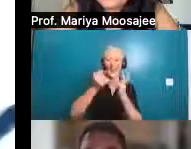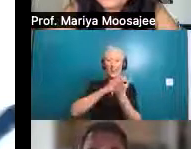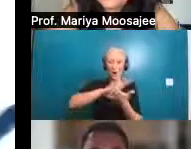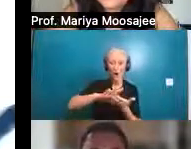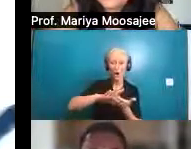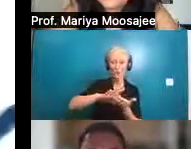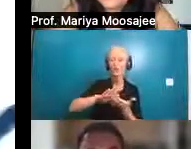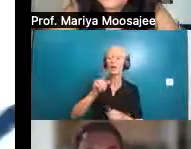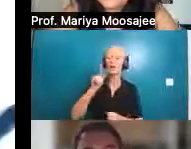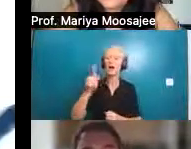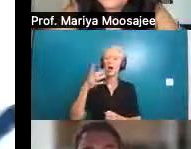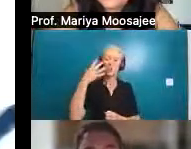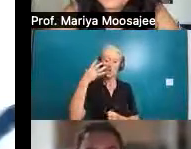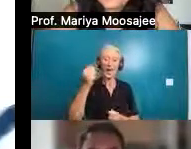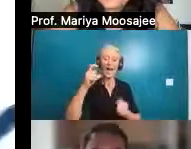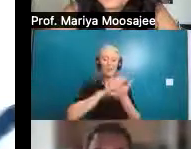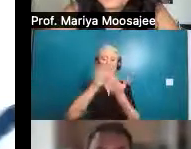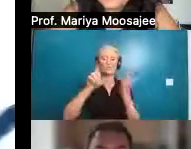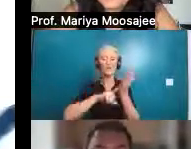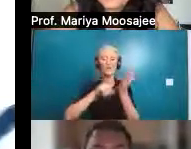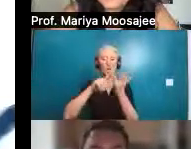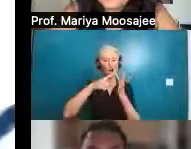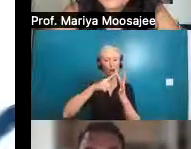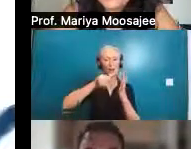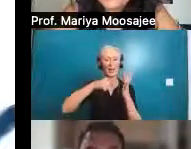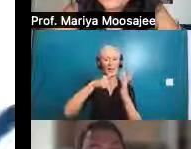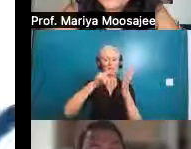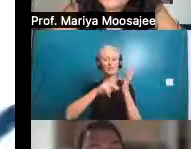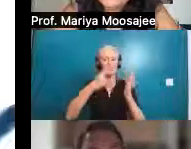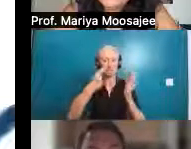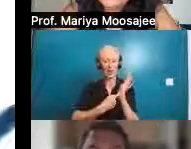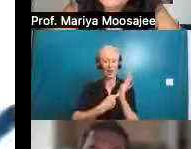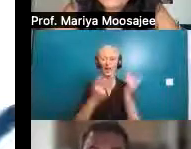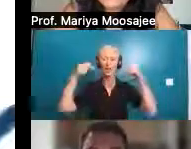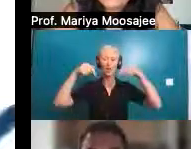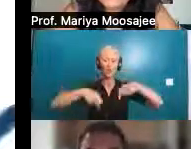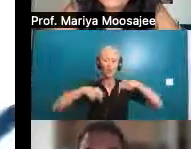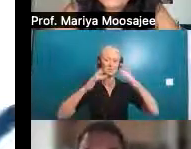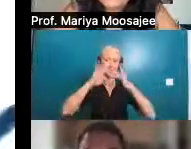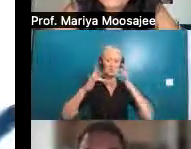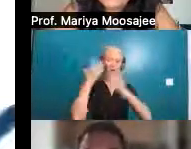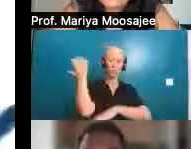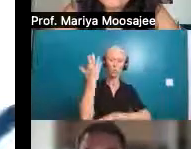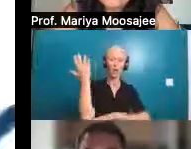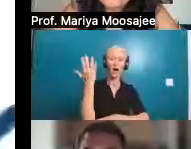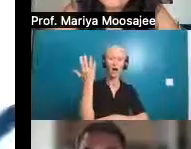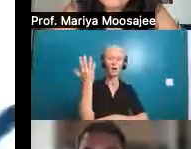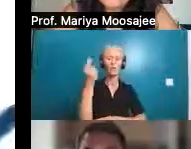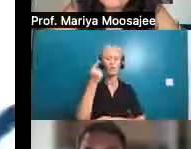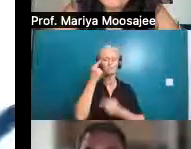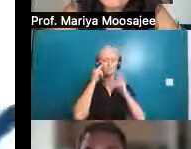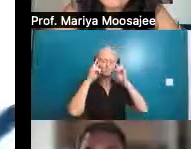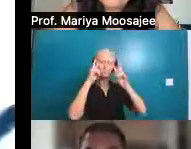and Kate Arkle from Retina UK. This webinar will look at all things Usher